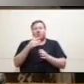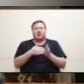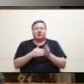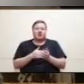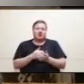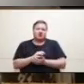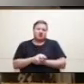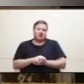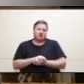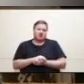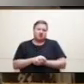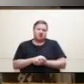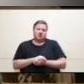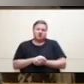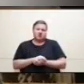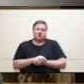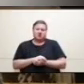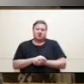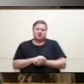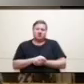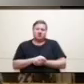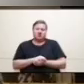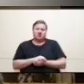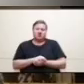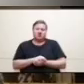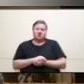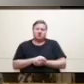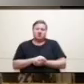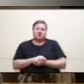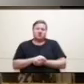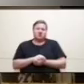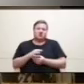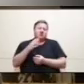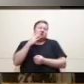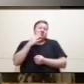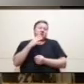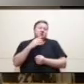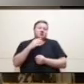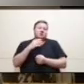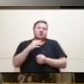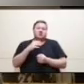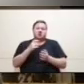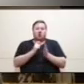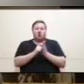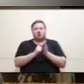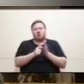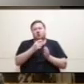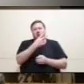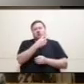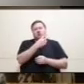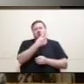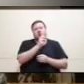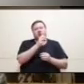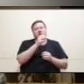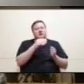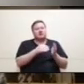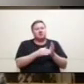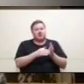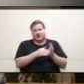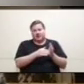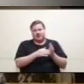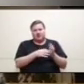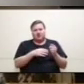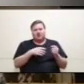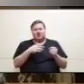Now you can certainly discover when you have issued out a contract at 20 million that in fact it's more than 1 million, when these people you